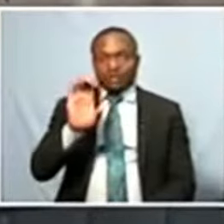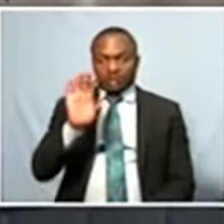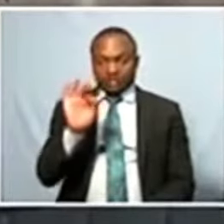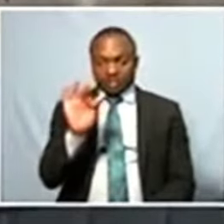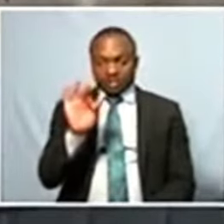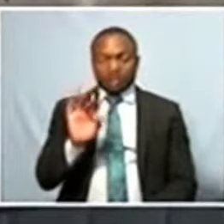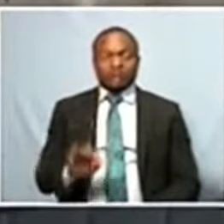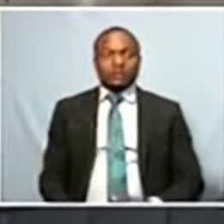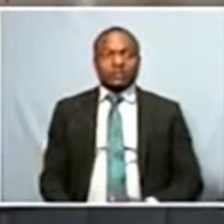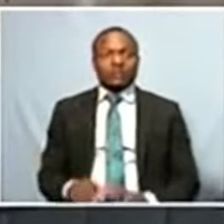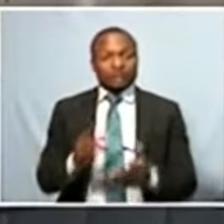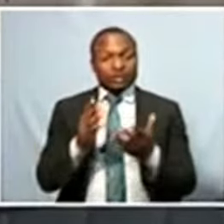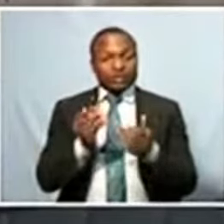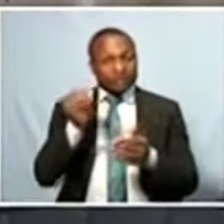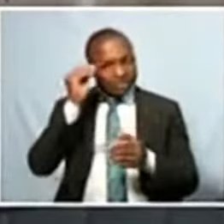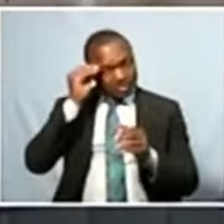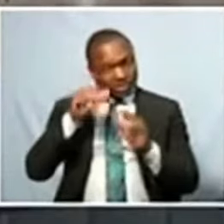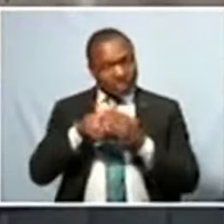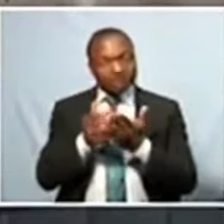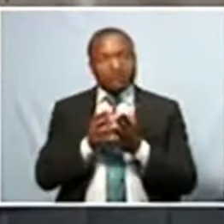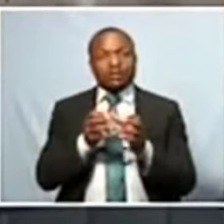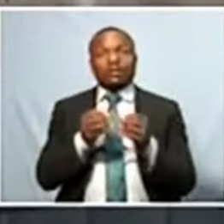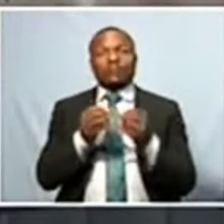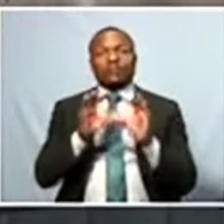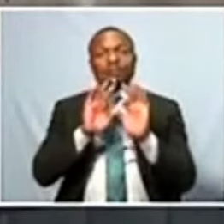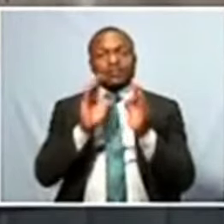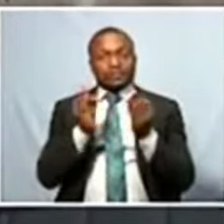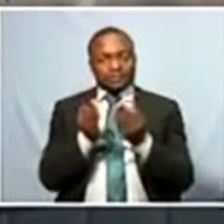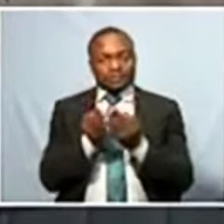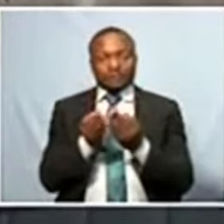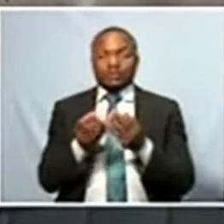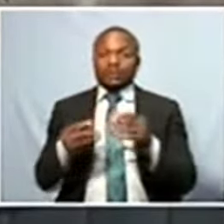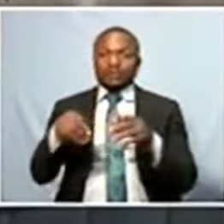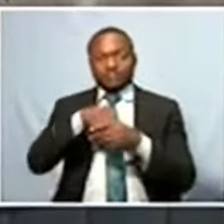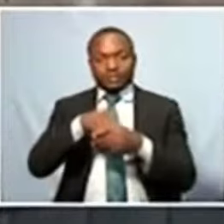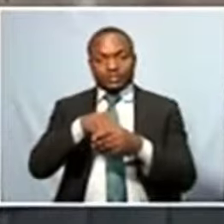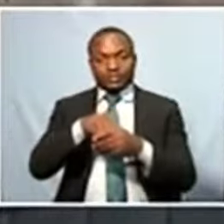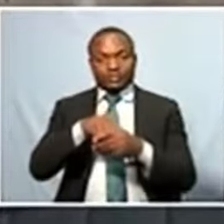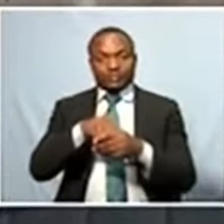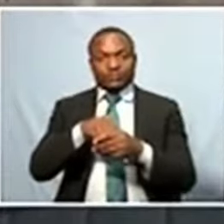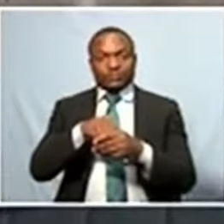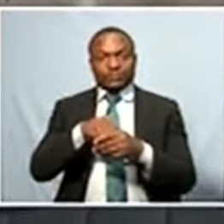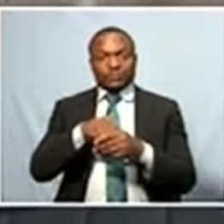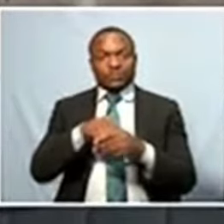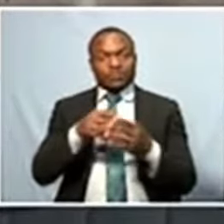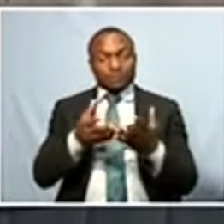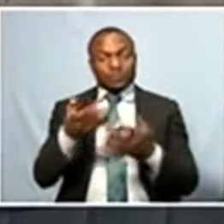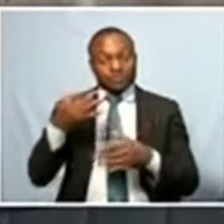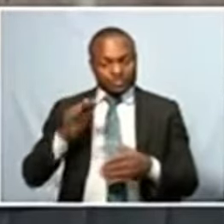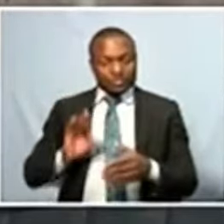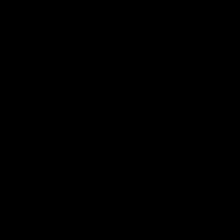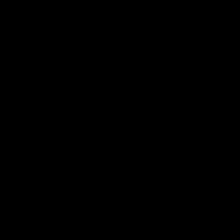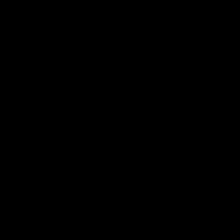1,919,000. I would like to know how many families will be catered for out of this